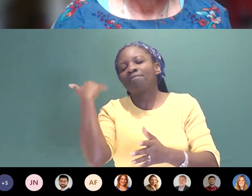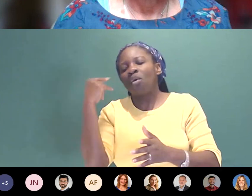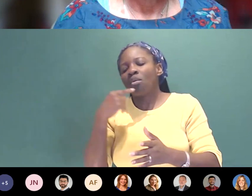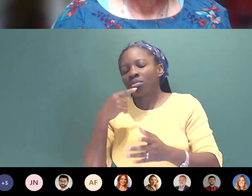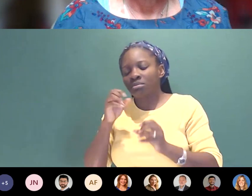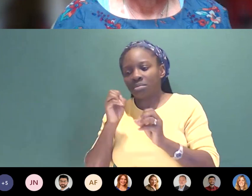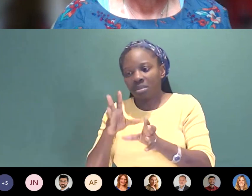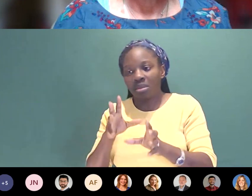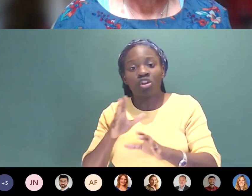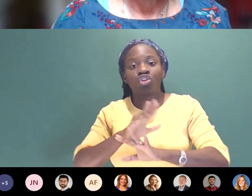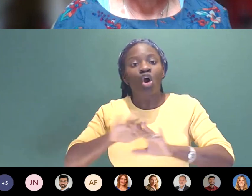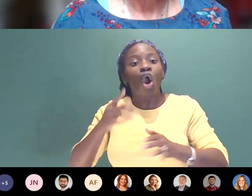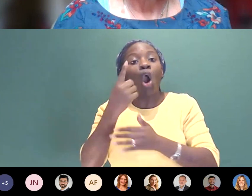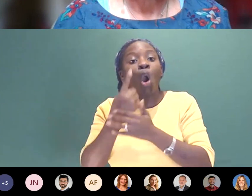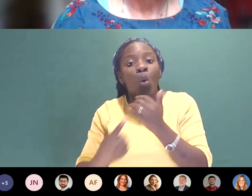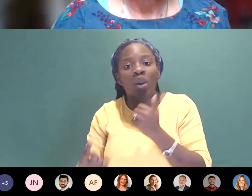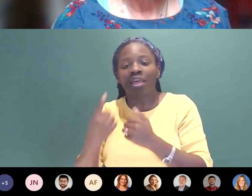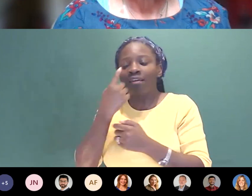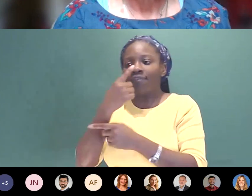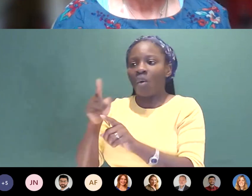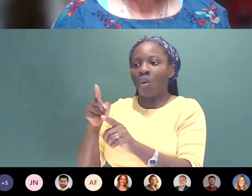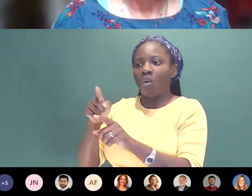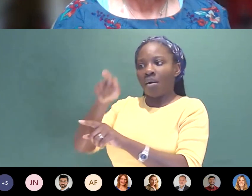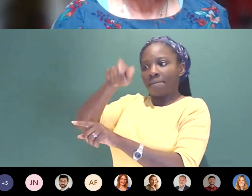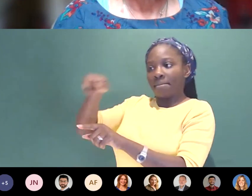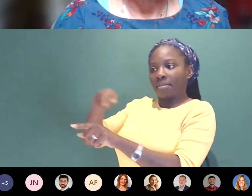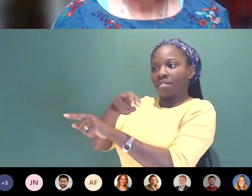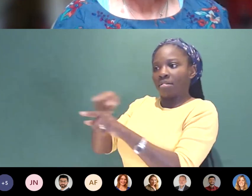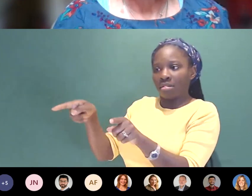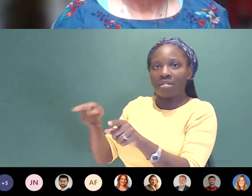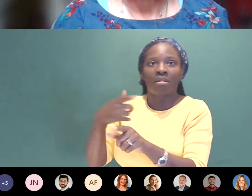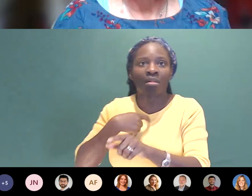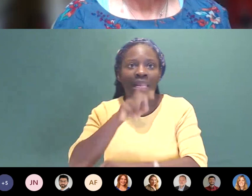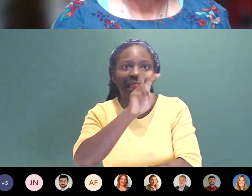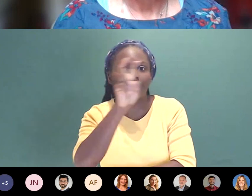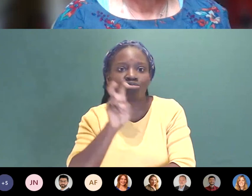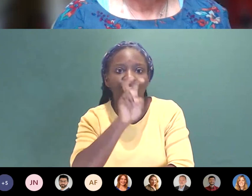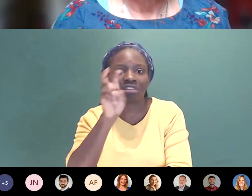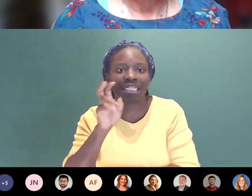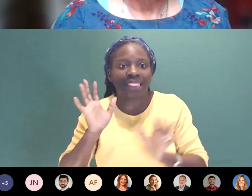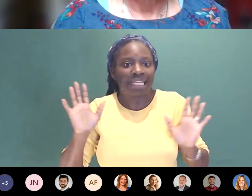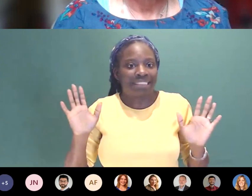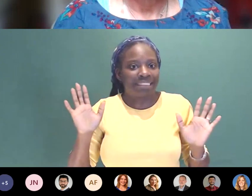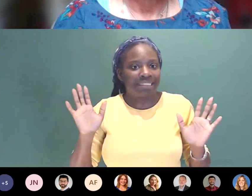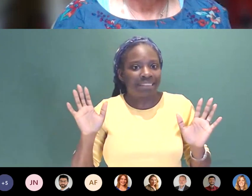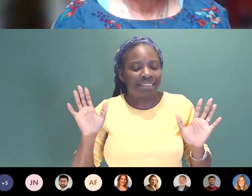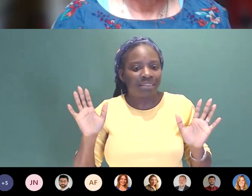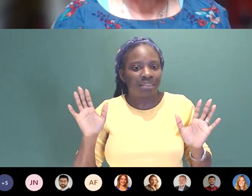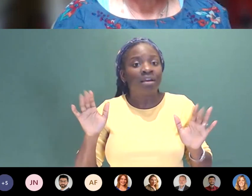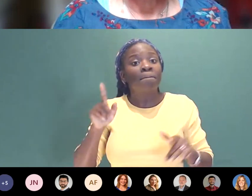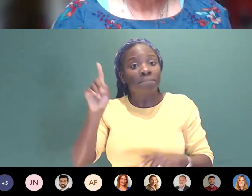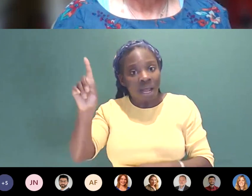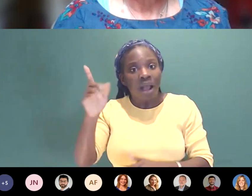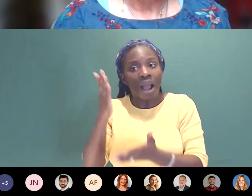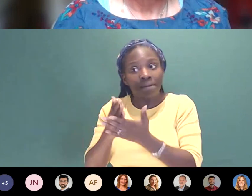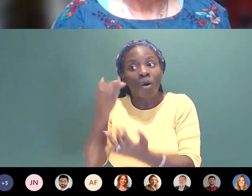that it wasn't only for persons who relied on lip reading. Obviously, for them it was worse.